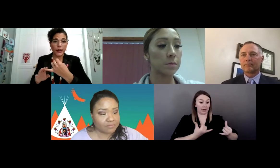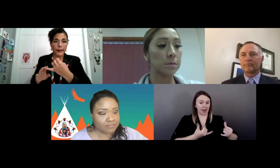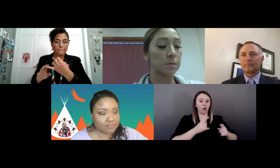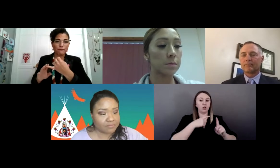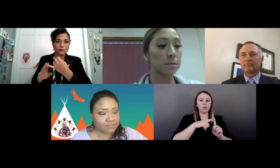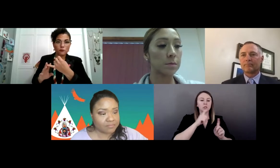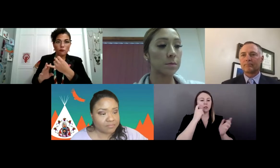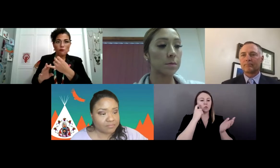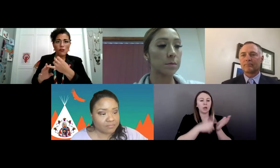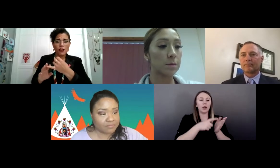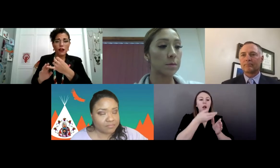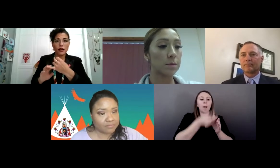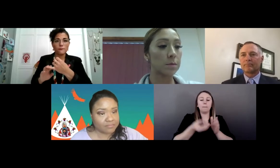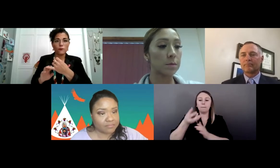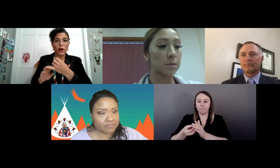includes